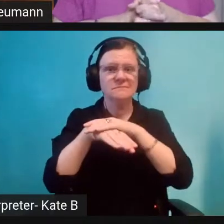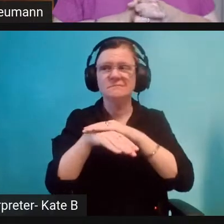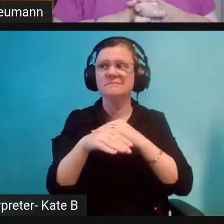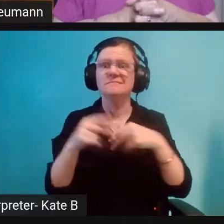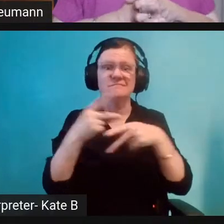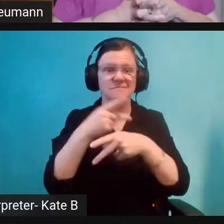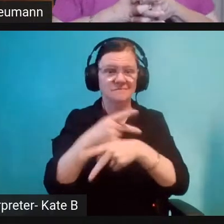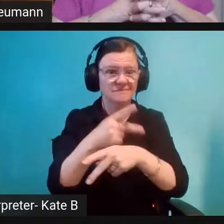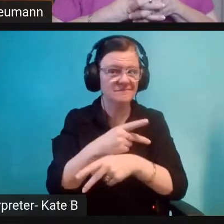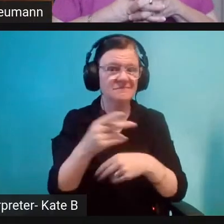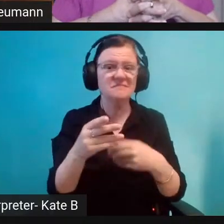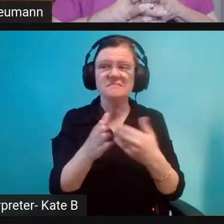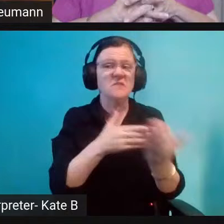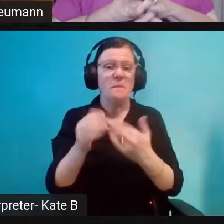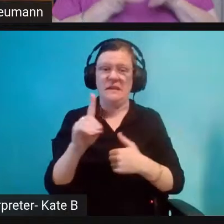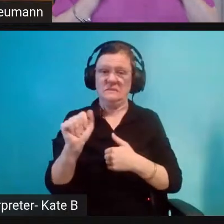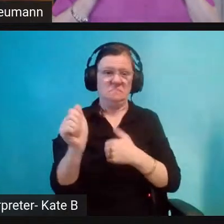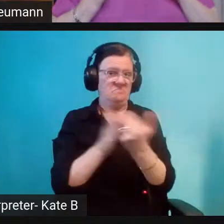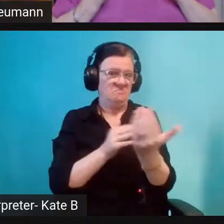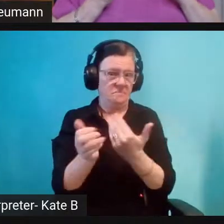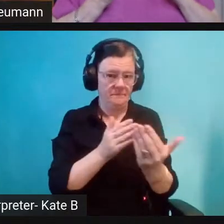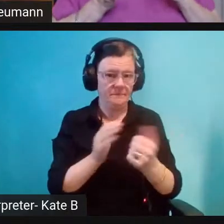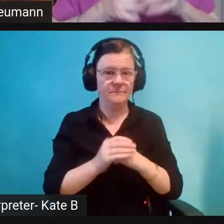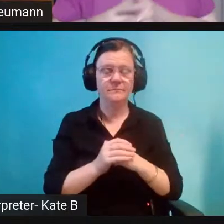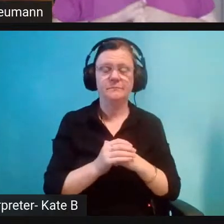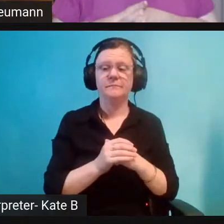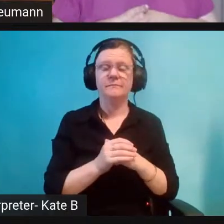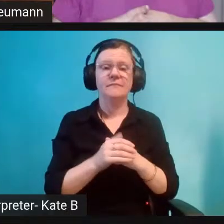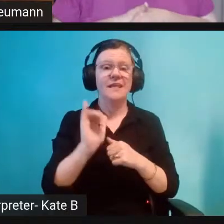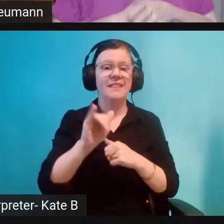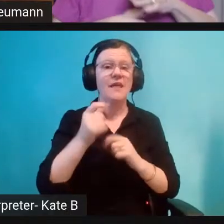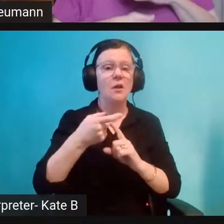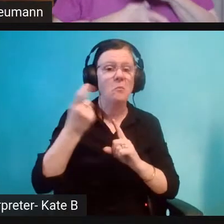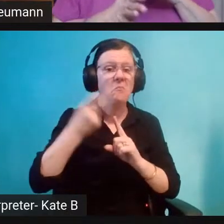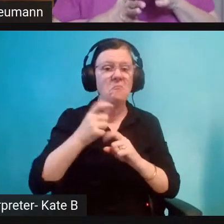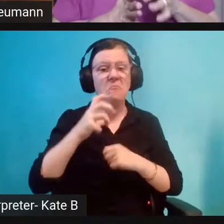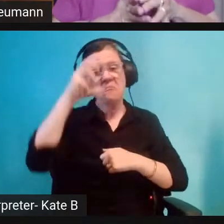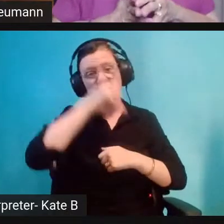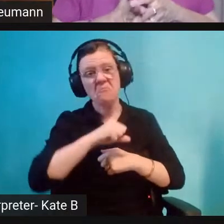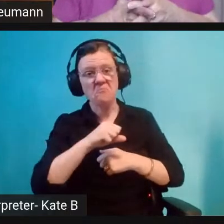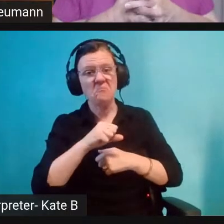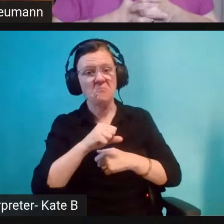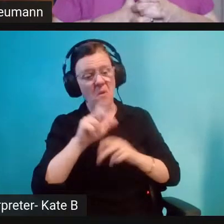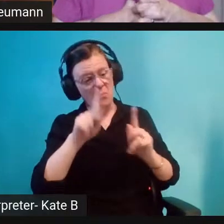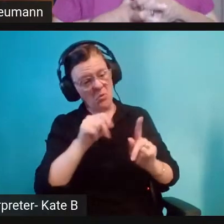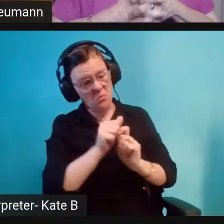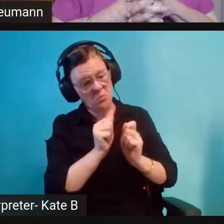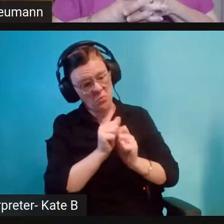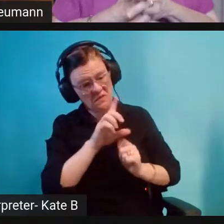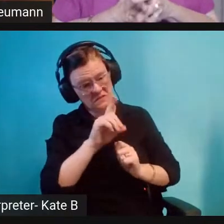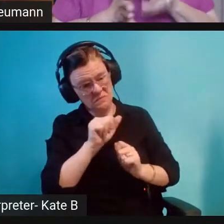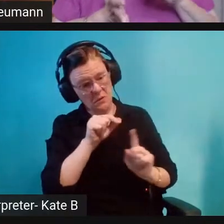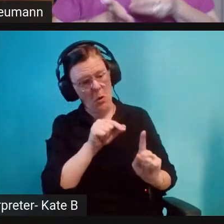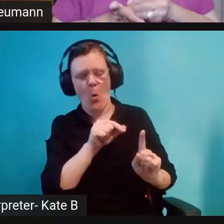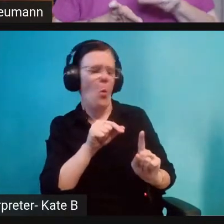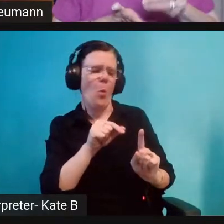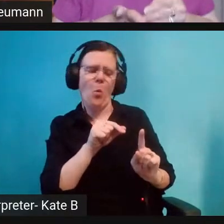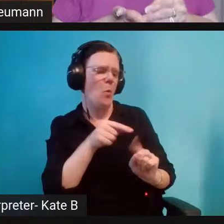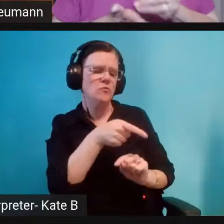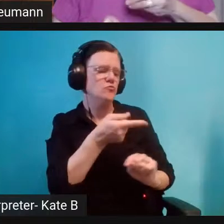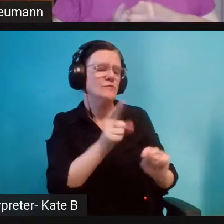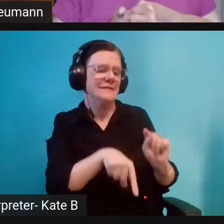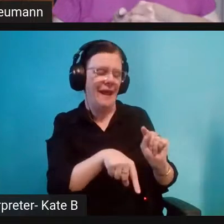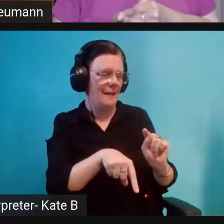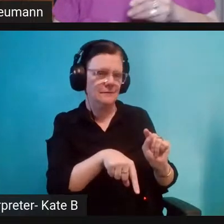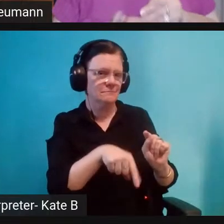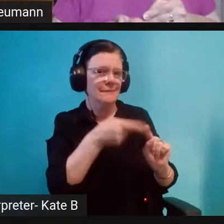disability a person has. And this assumption that regardless of the disability, someone is not